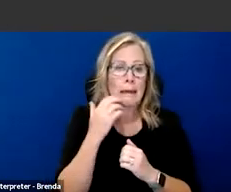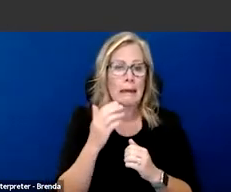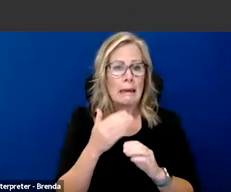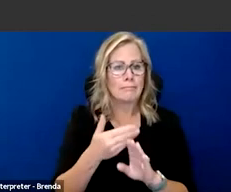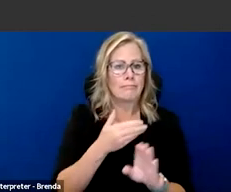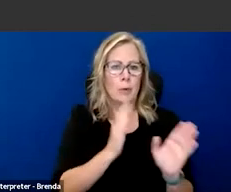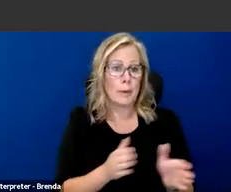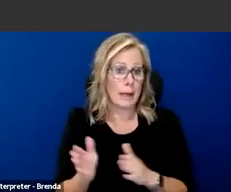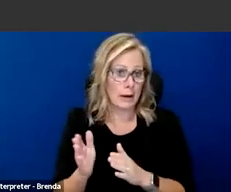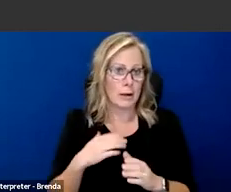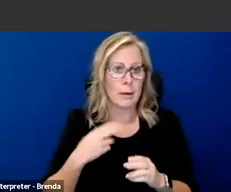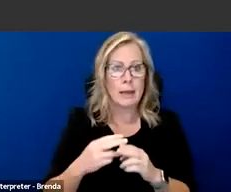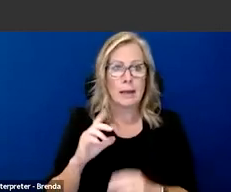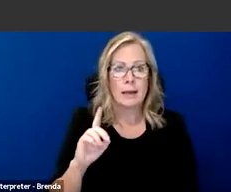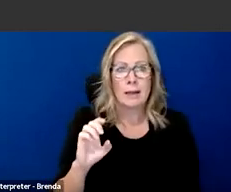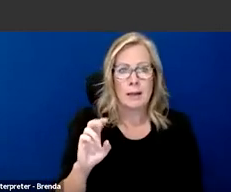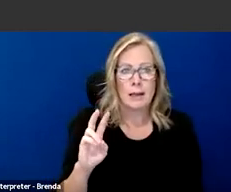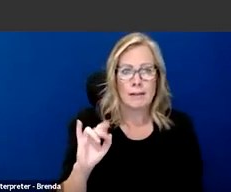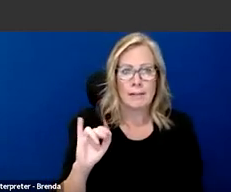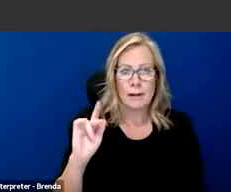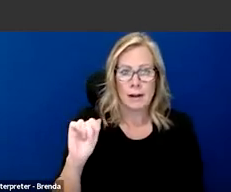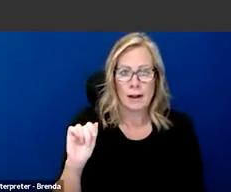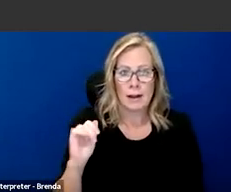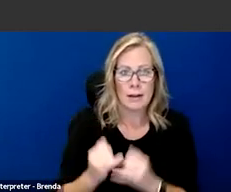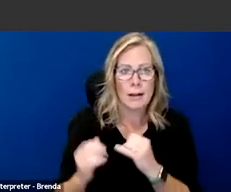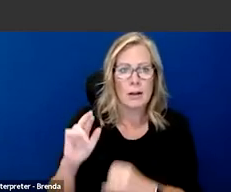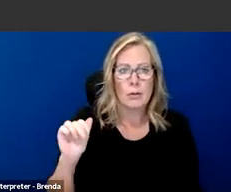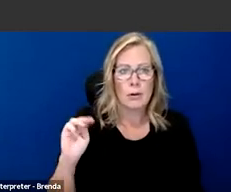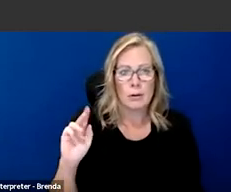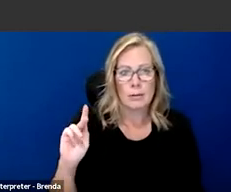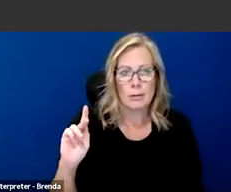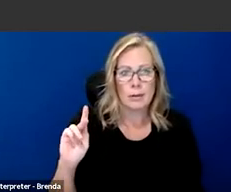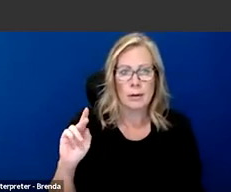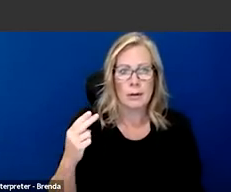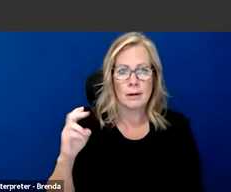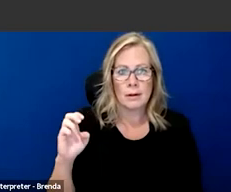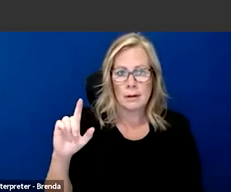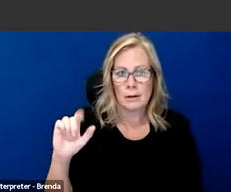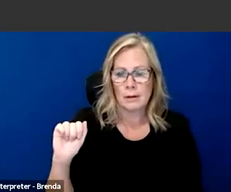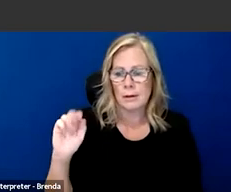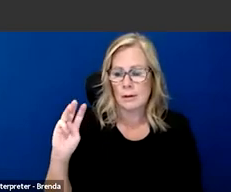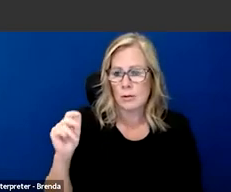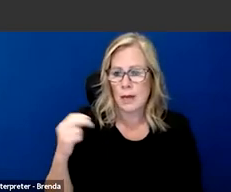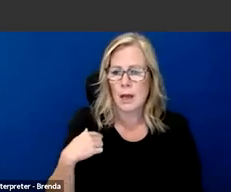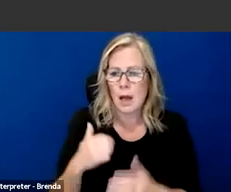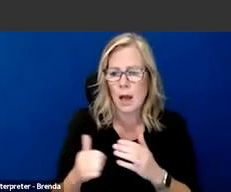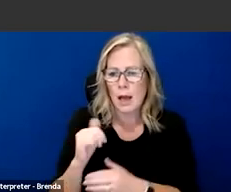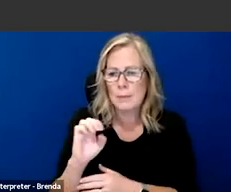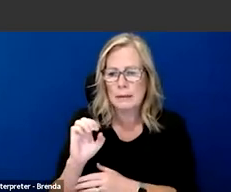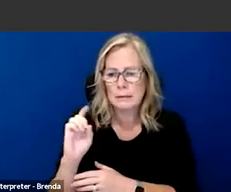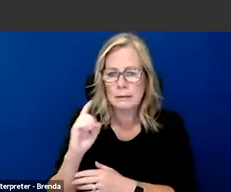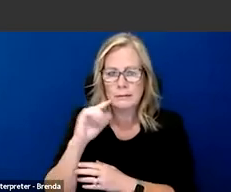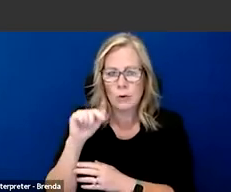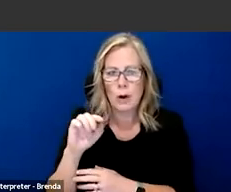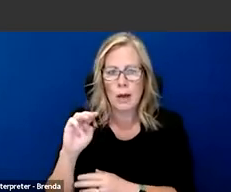Devika Ramkilawan and I'm the executive director here at Mount Pleasant Neighborhood House. And I'll be your host today. I want